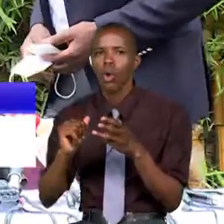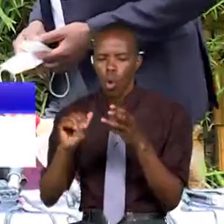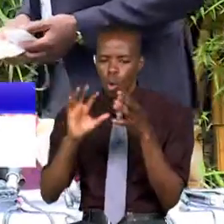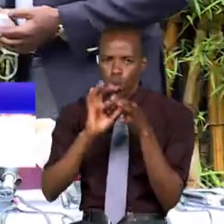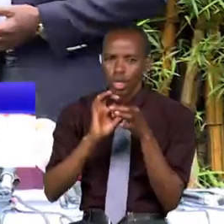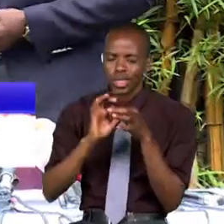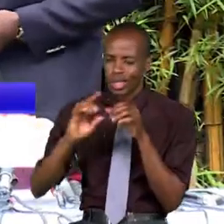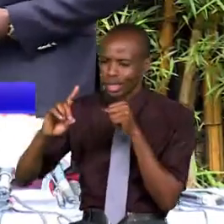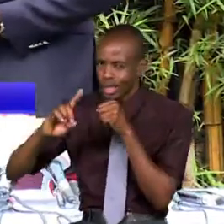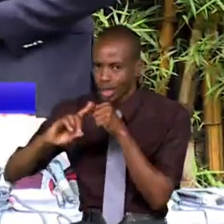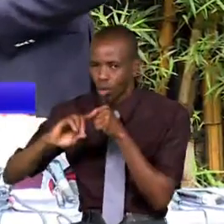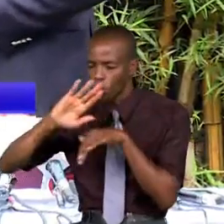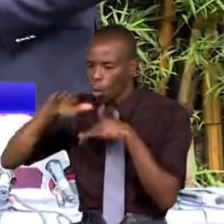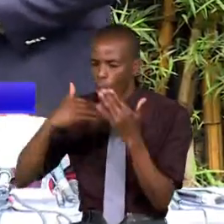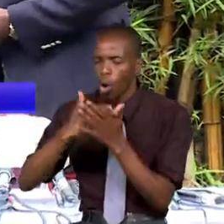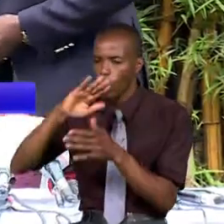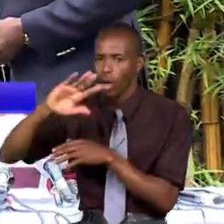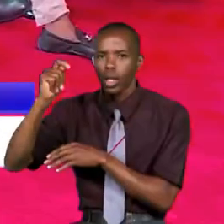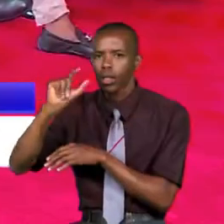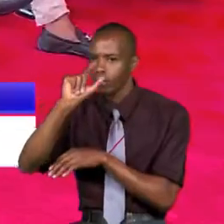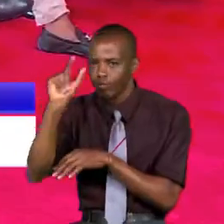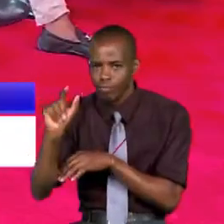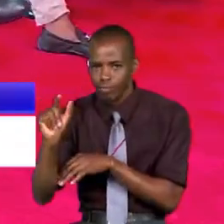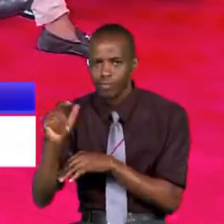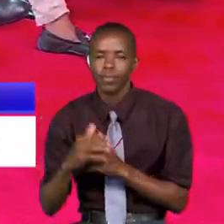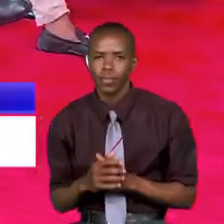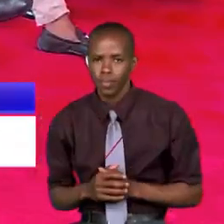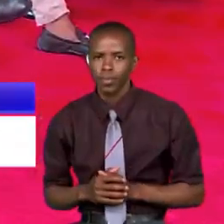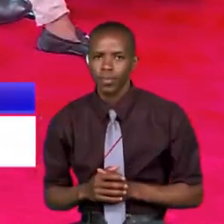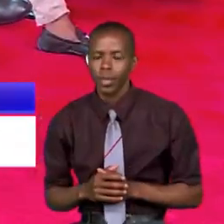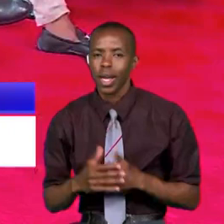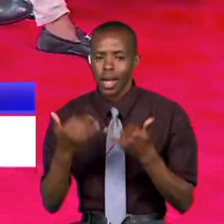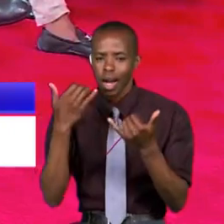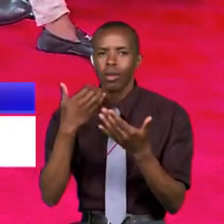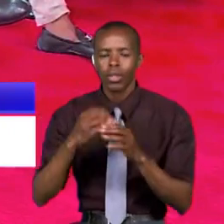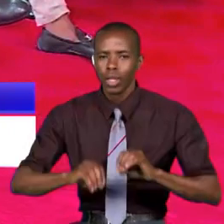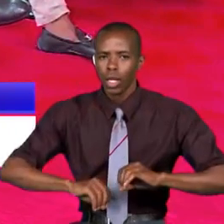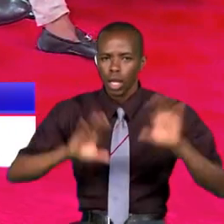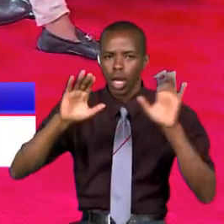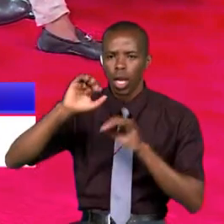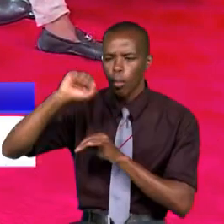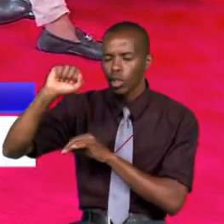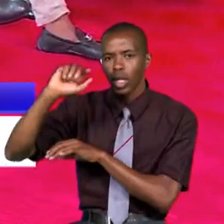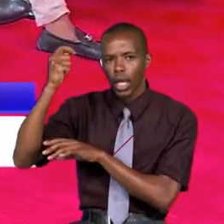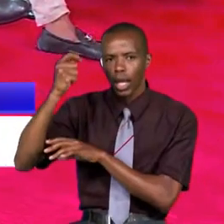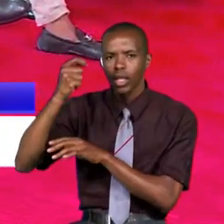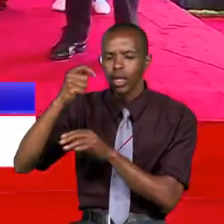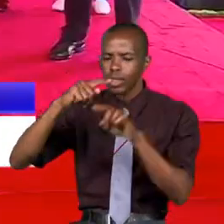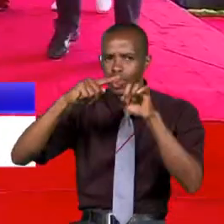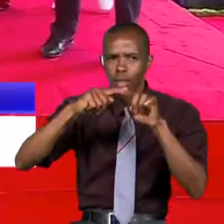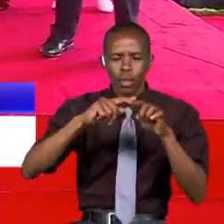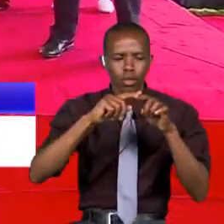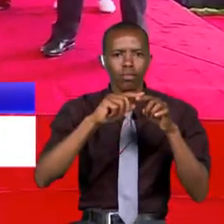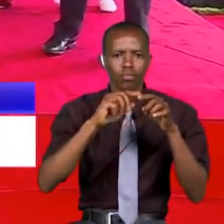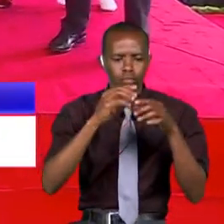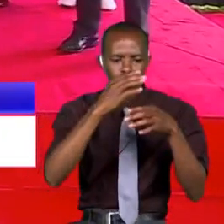political parties, all from the Mount Kenya region. It is evident that politics in Kenya are tied to coalitions,